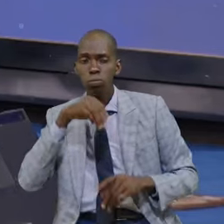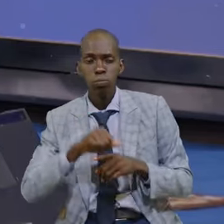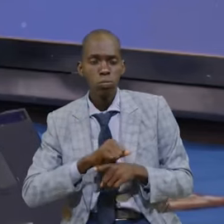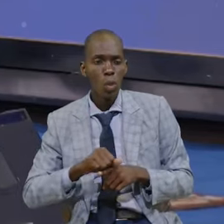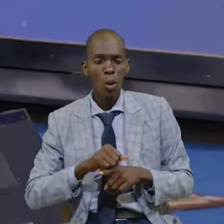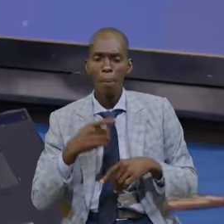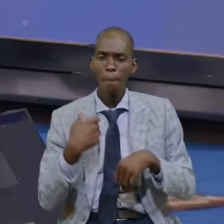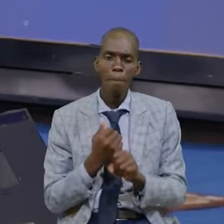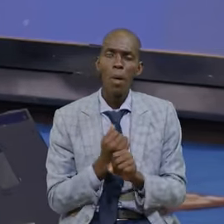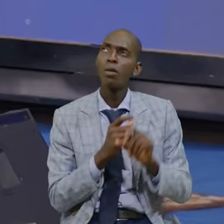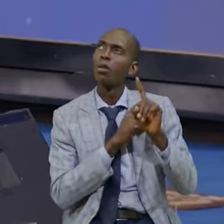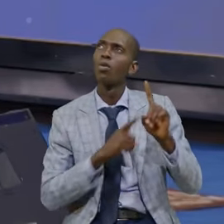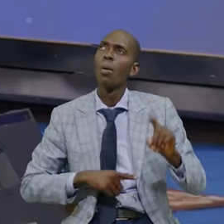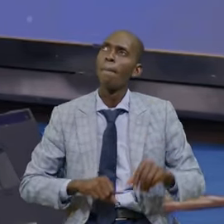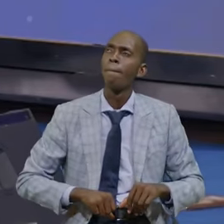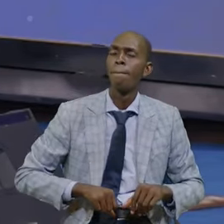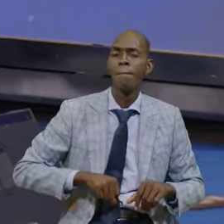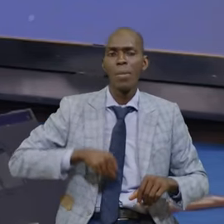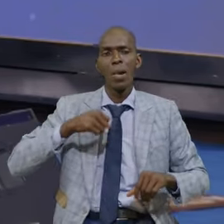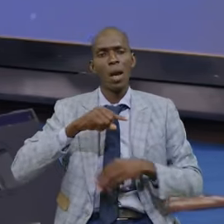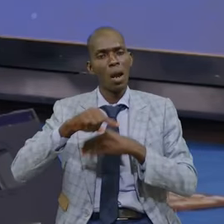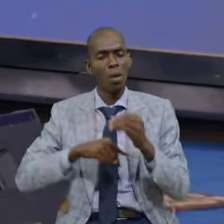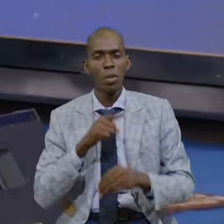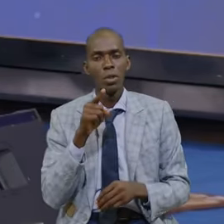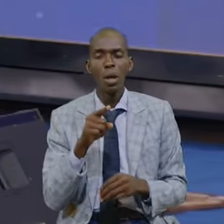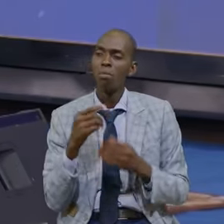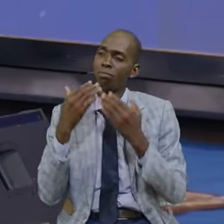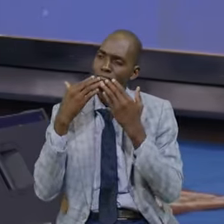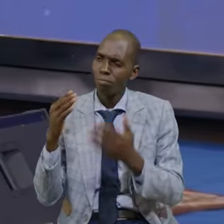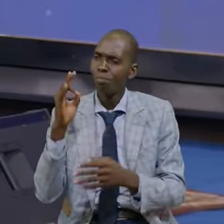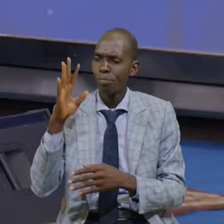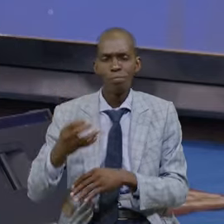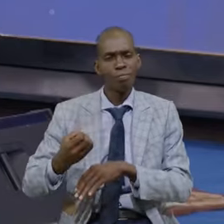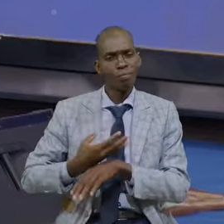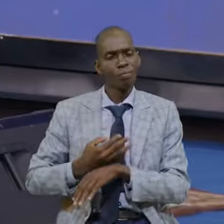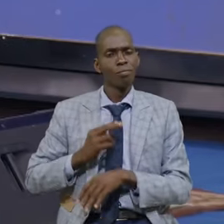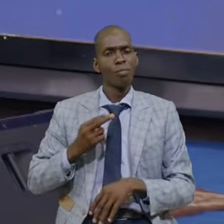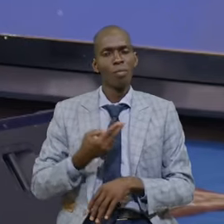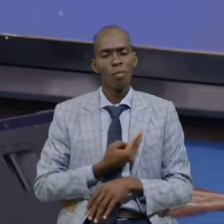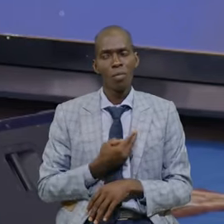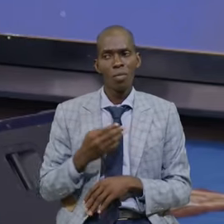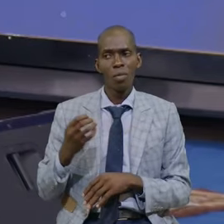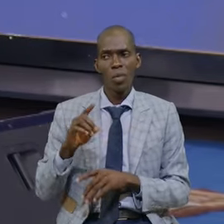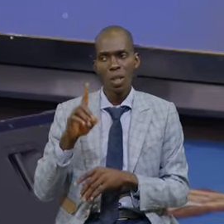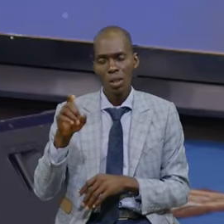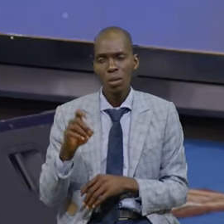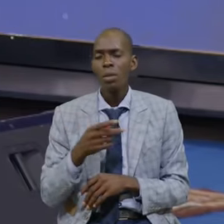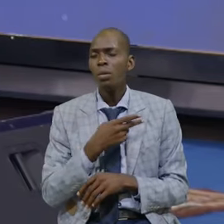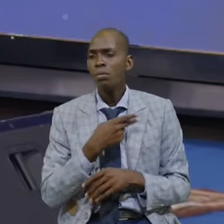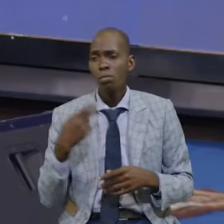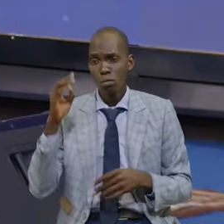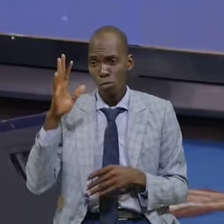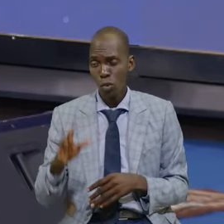proud, happy about you. Thank you, Pastor. Have you done what you are telling the members to